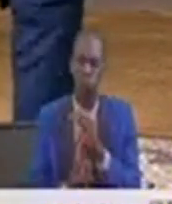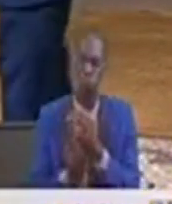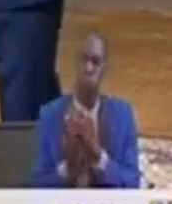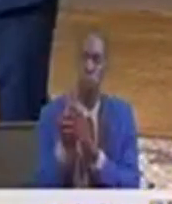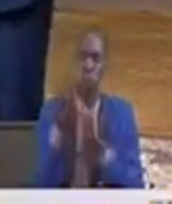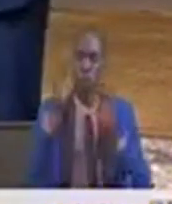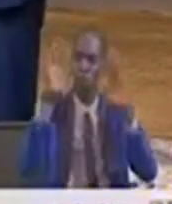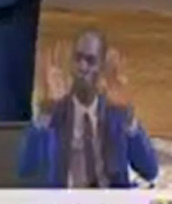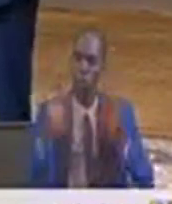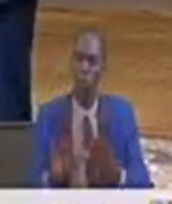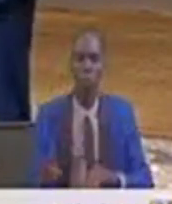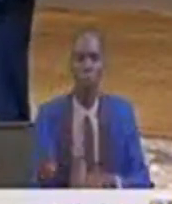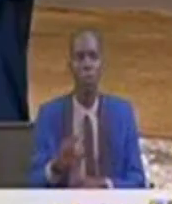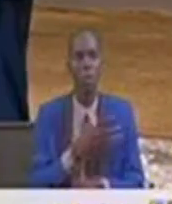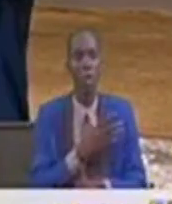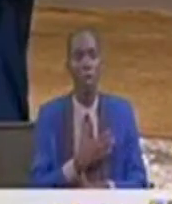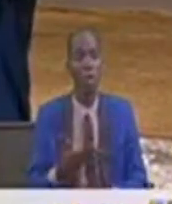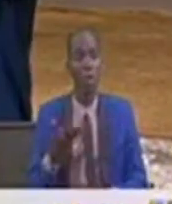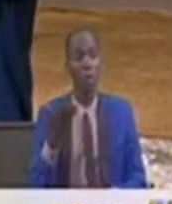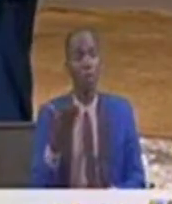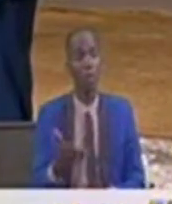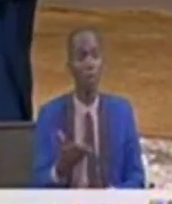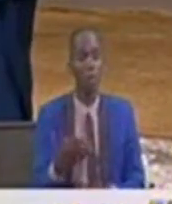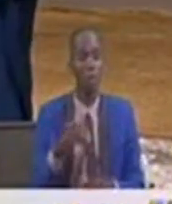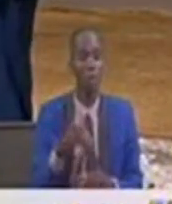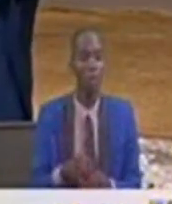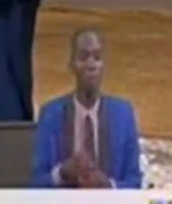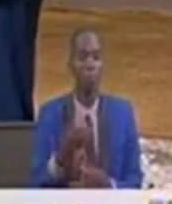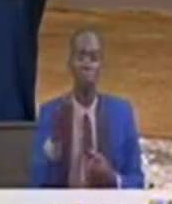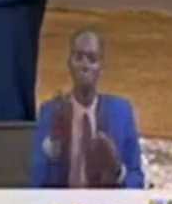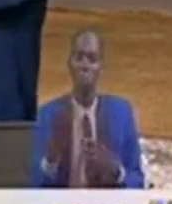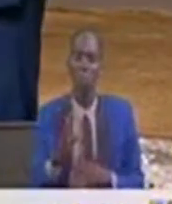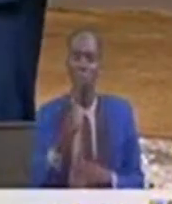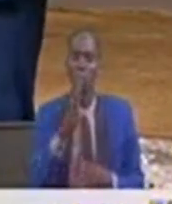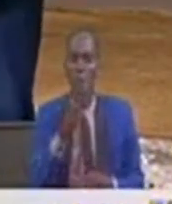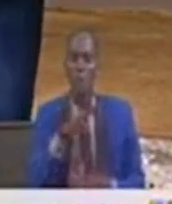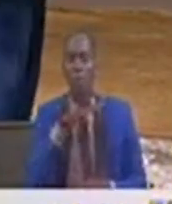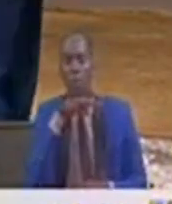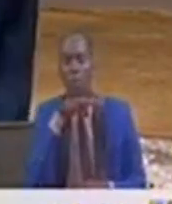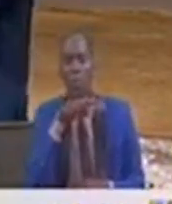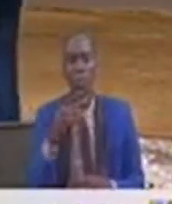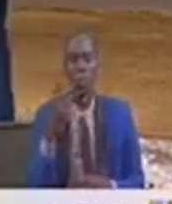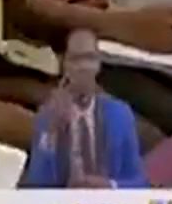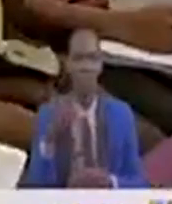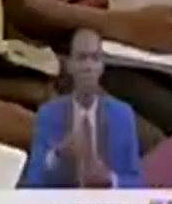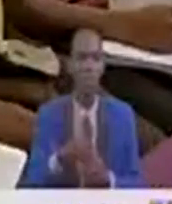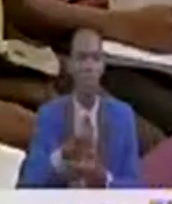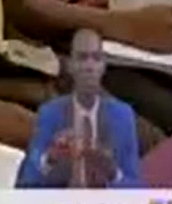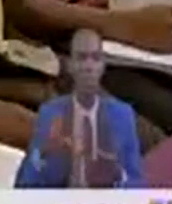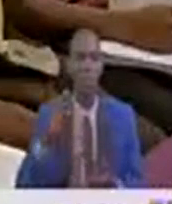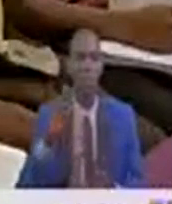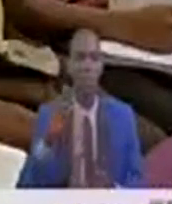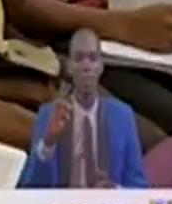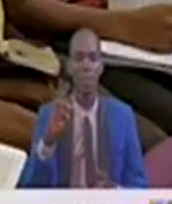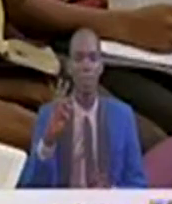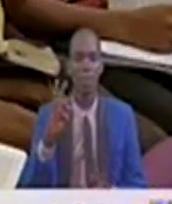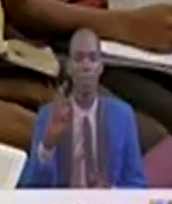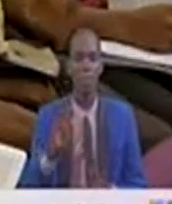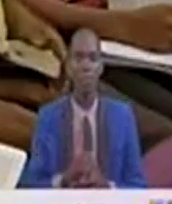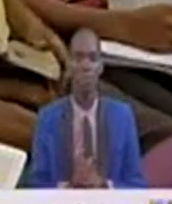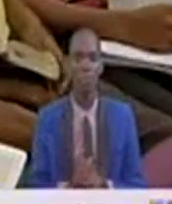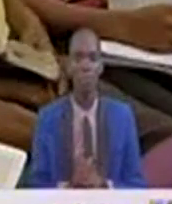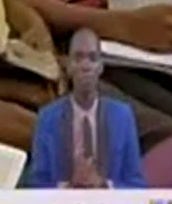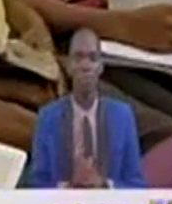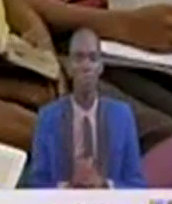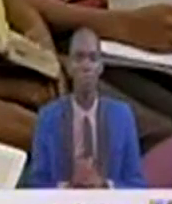you, and thereby many be defiled. Let's go to verse 16 there. In verse